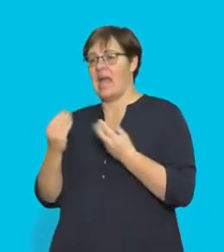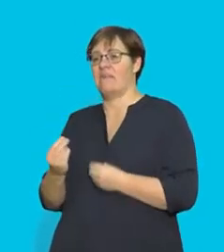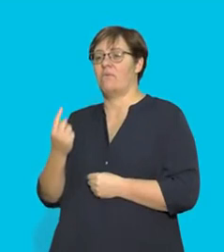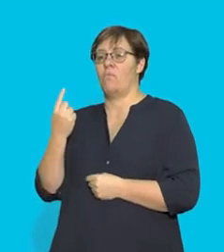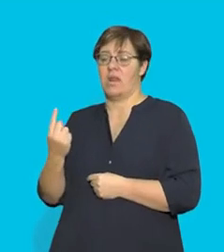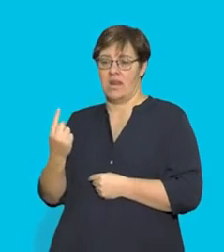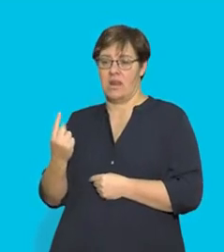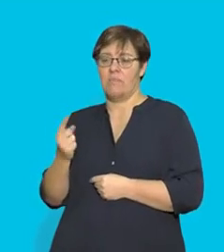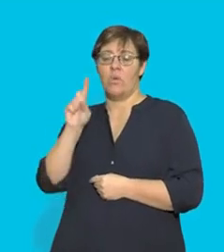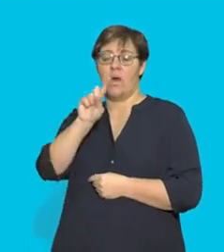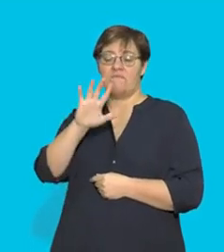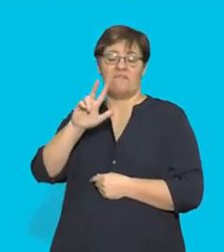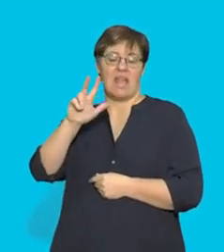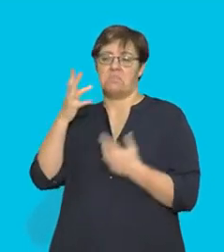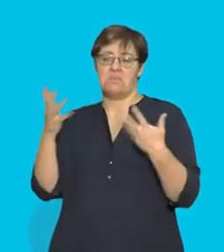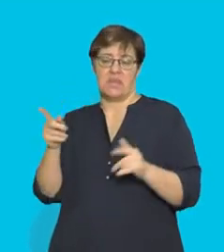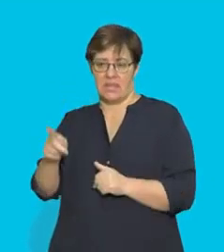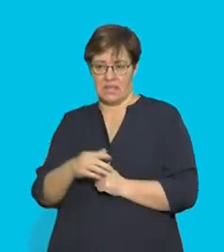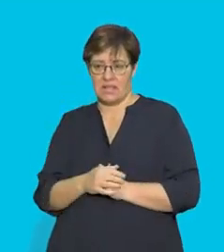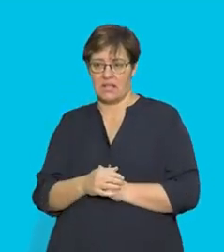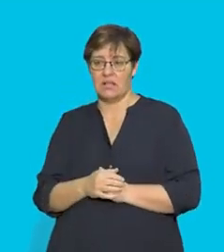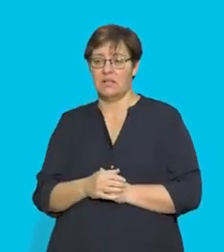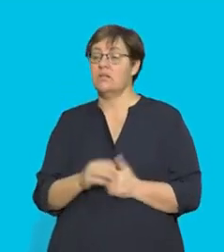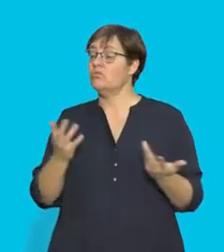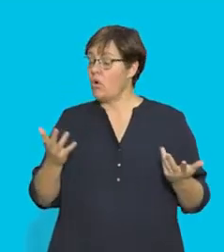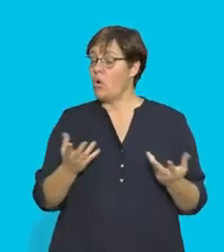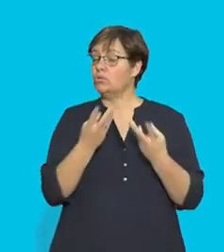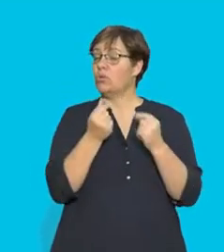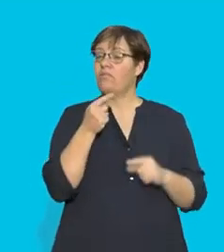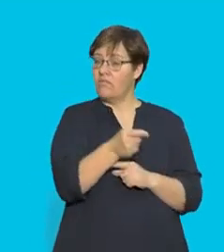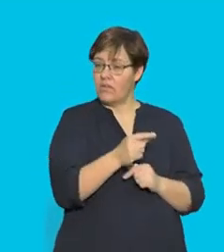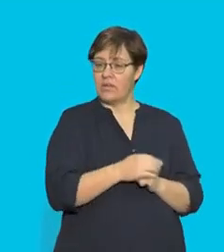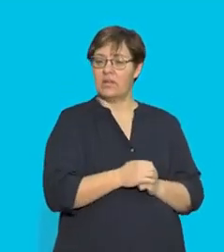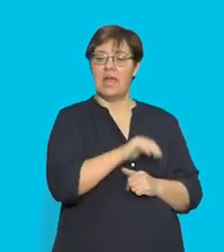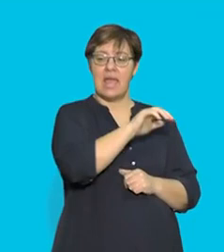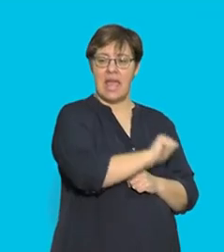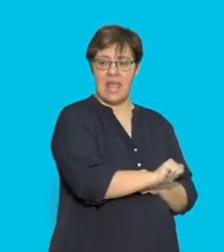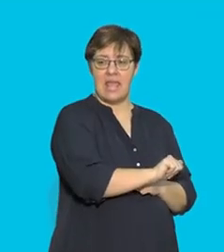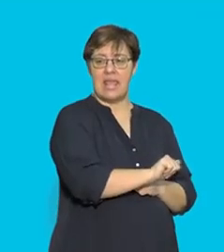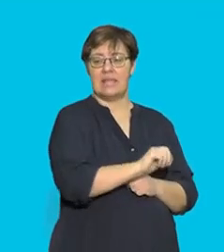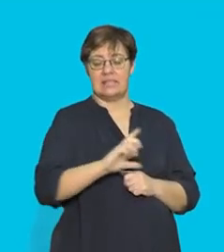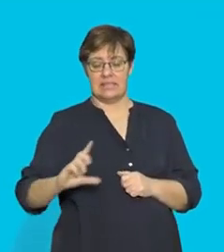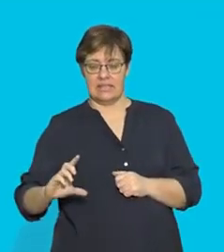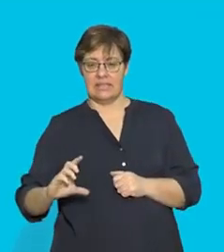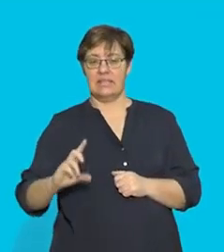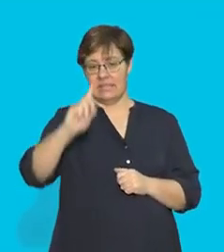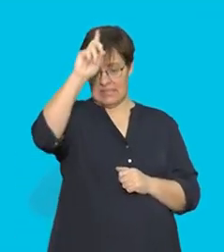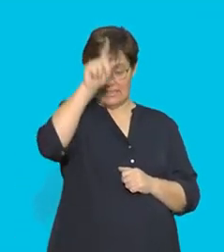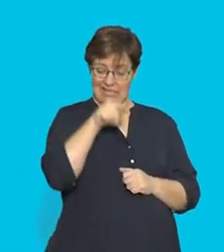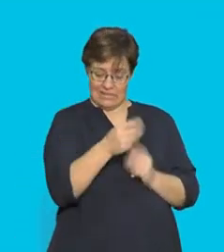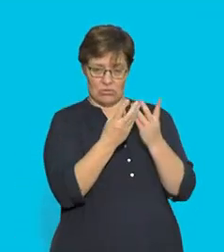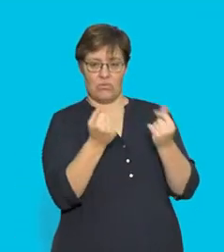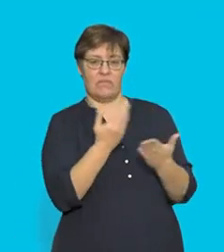got 158 meters. So the triangle we can solve as it stands is triangle ACD.